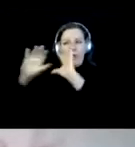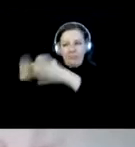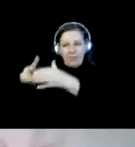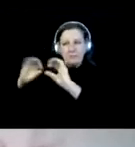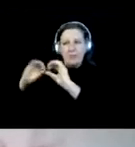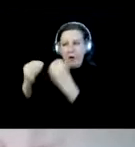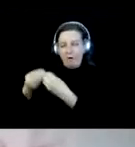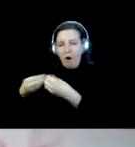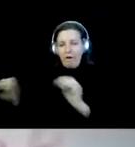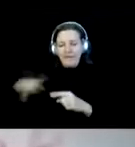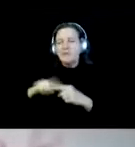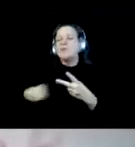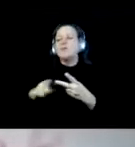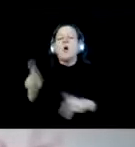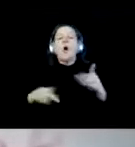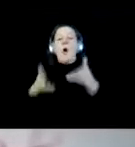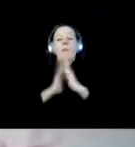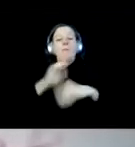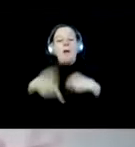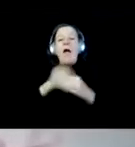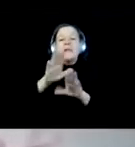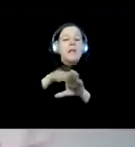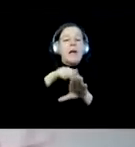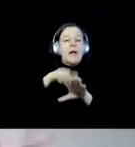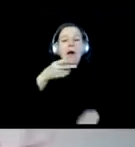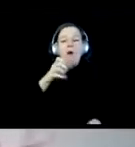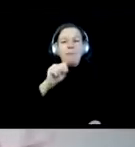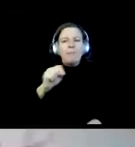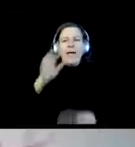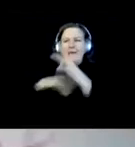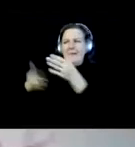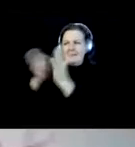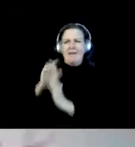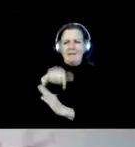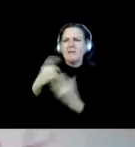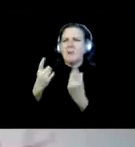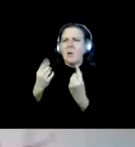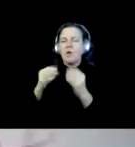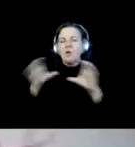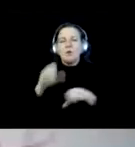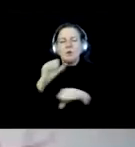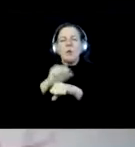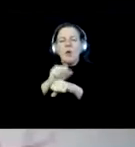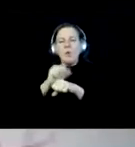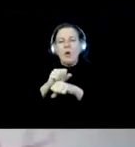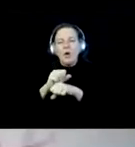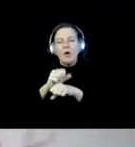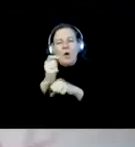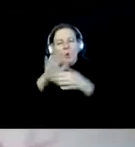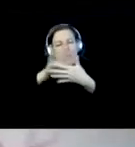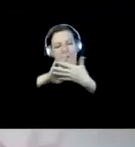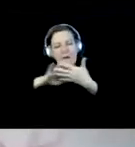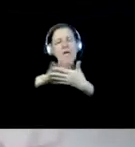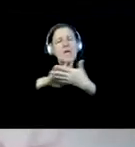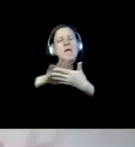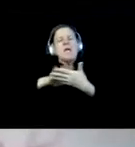of what she was doing at work, or these things that you can't quite put your finger on but that are happening,